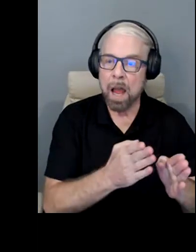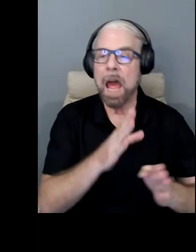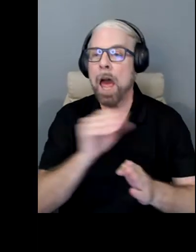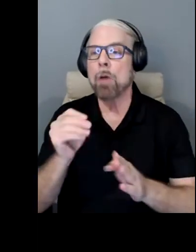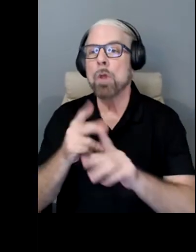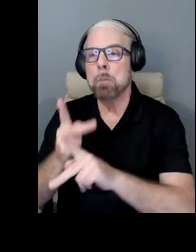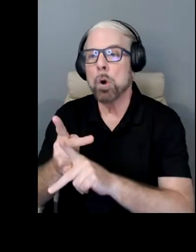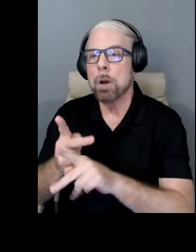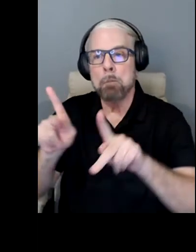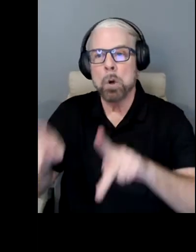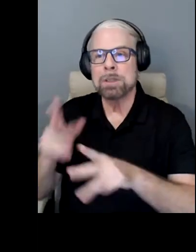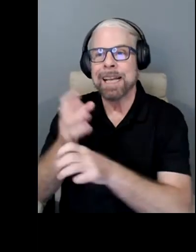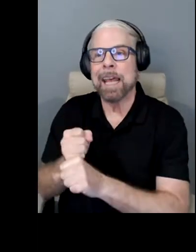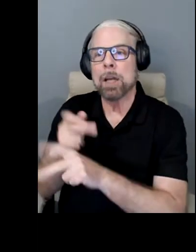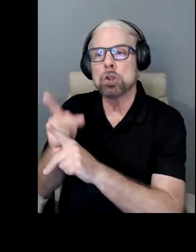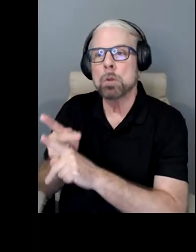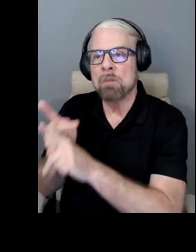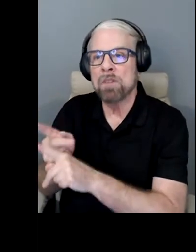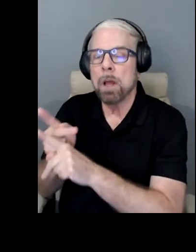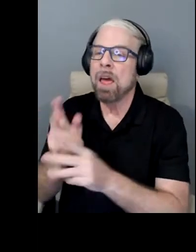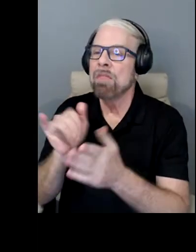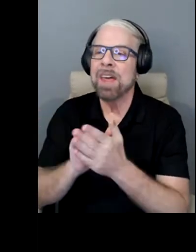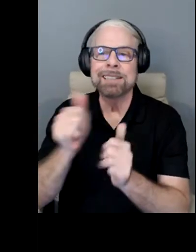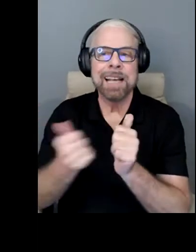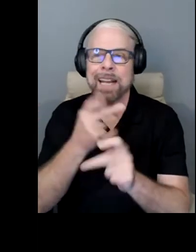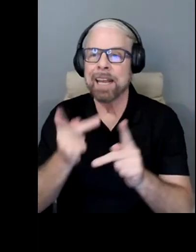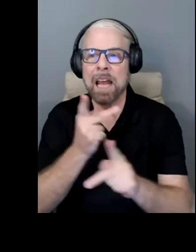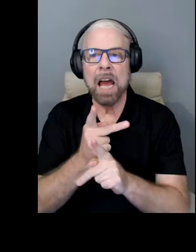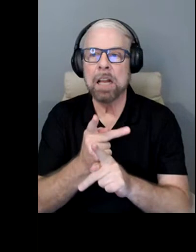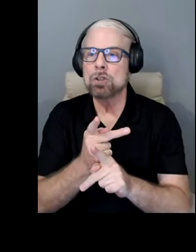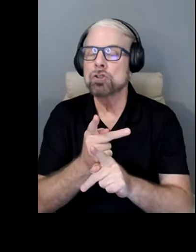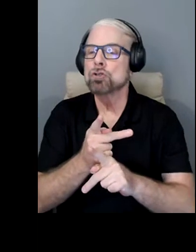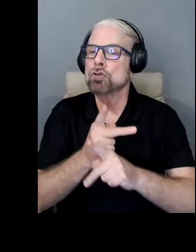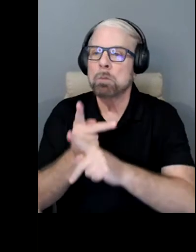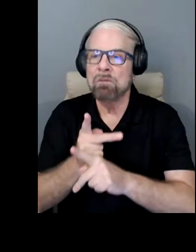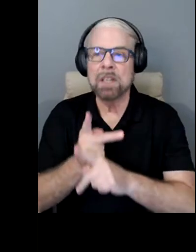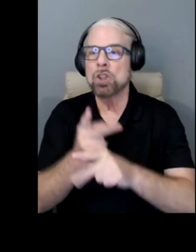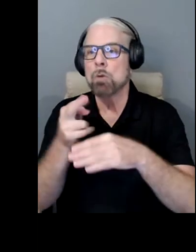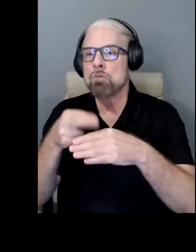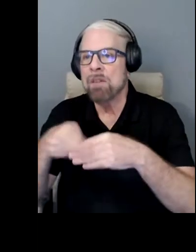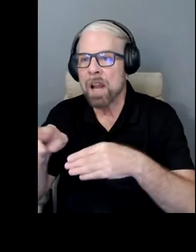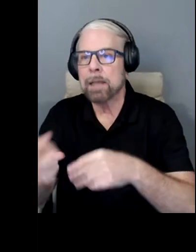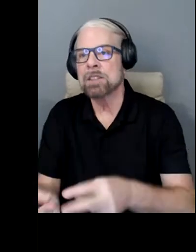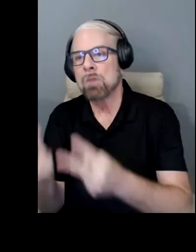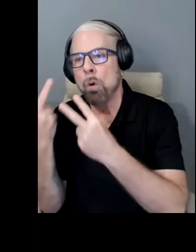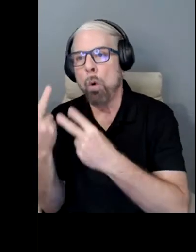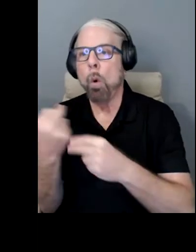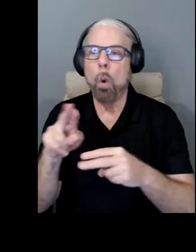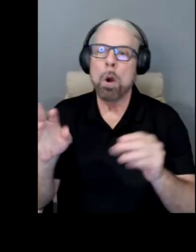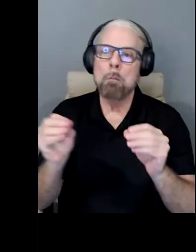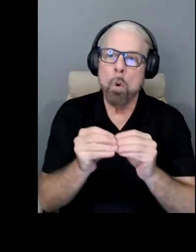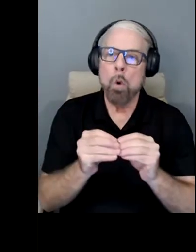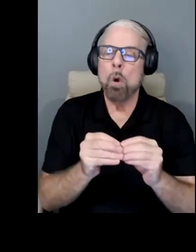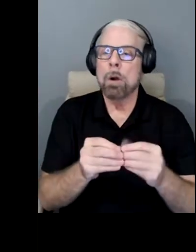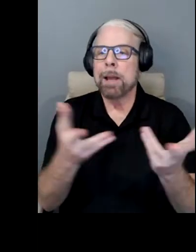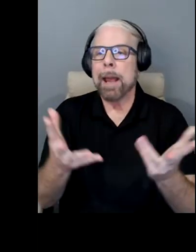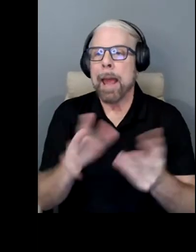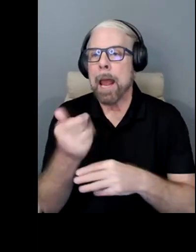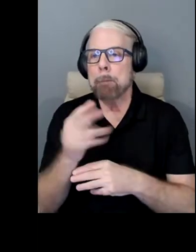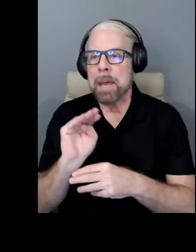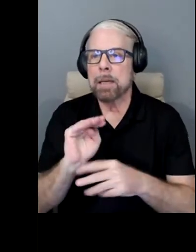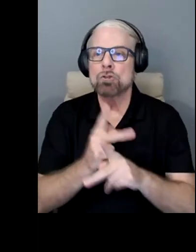supervisee. So that would be any kind of supervision, reflective supervision, or just more administrative supervision.